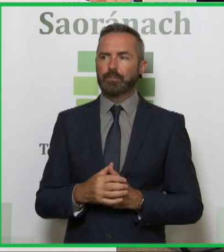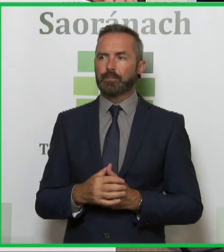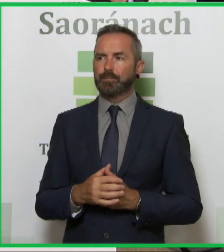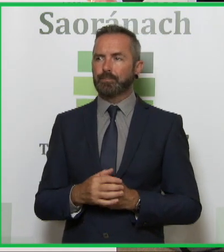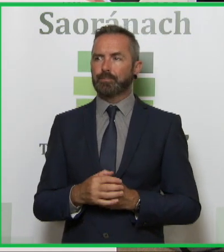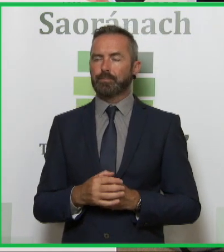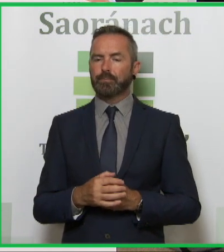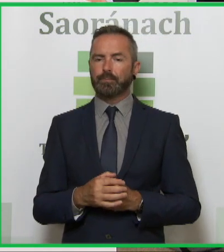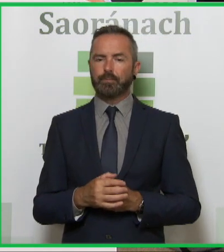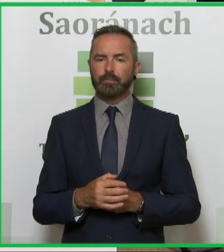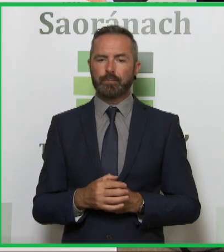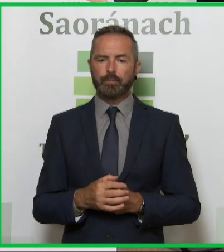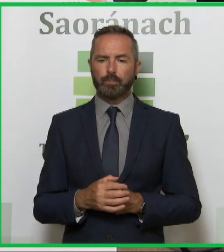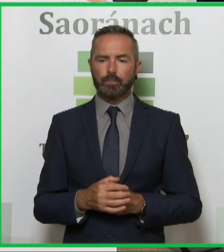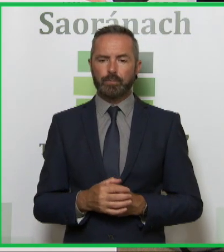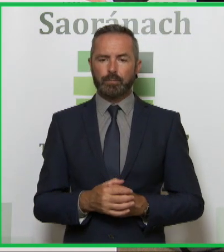programs.